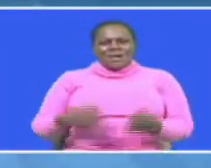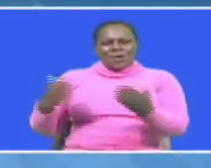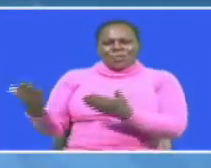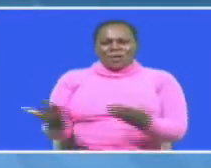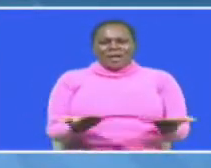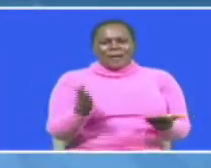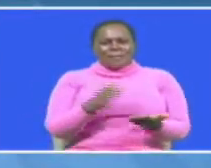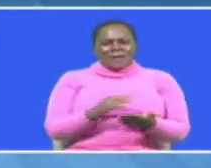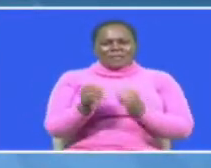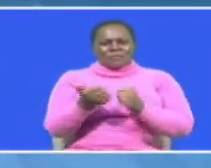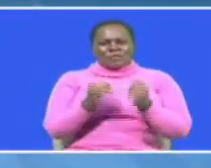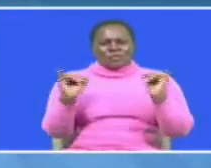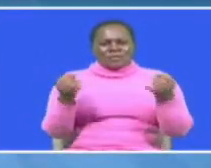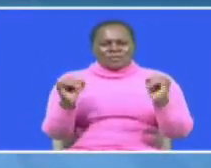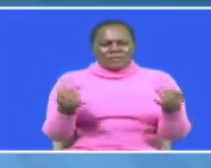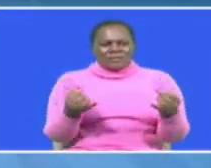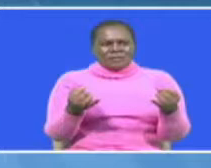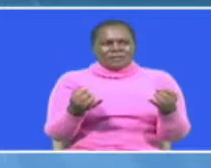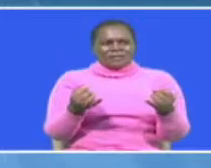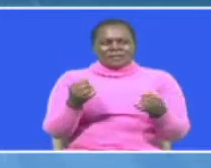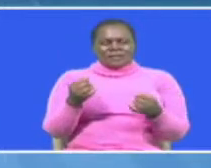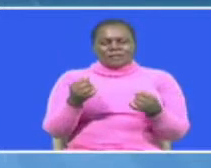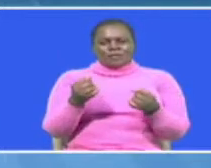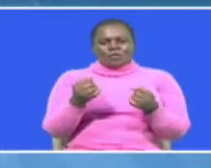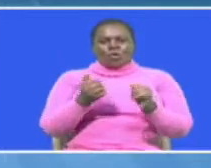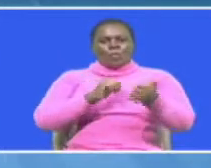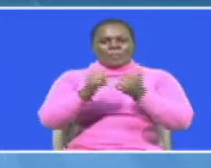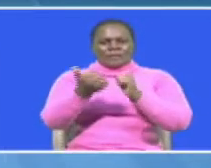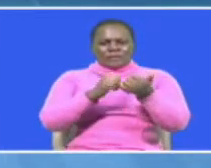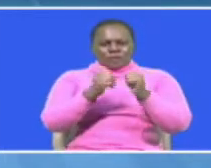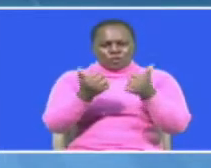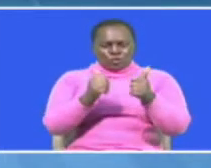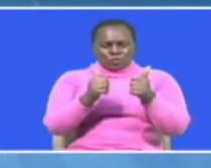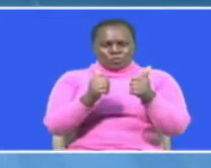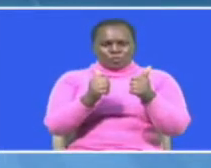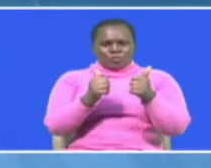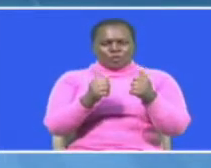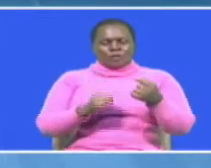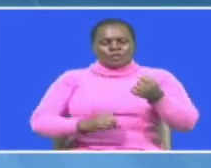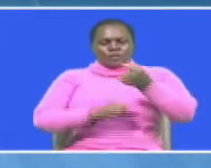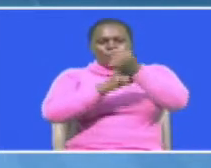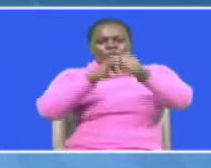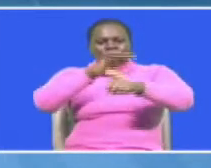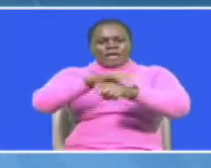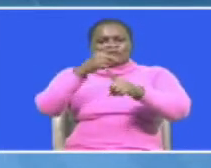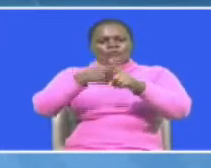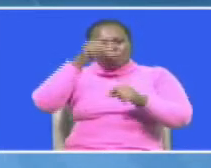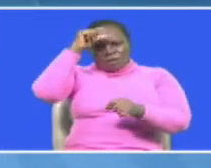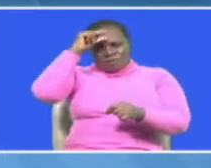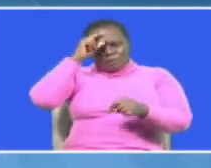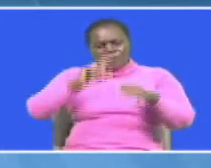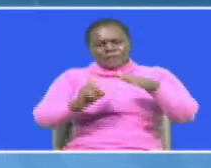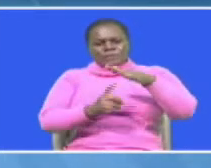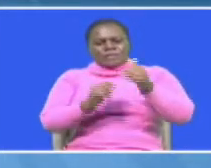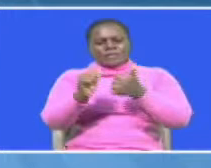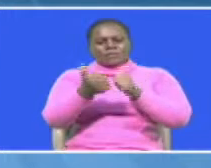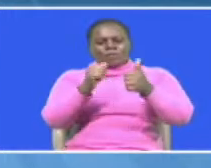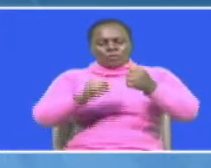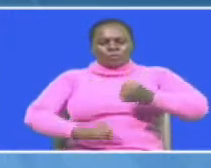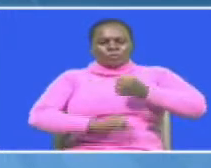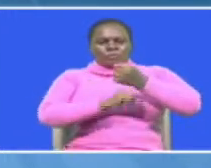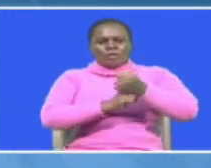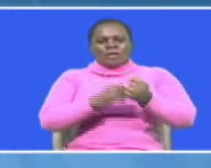Welcome back. Time to get sporty. And the Kip Keino Classic Continental Gold Tour received a shot in the arm after the Ministry of Sports